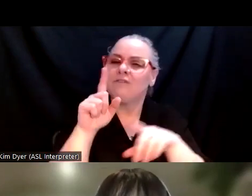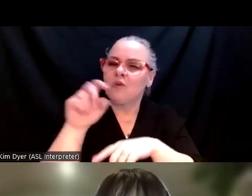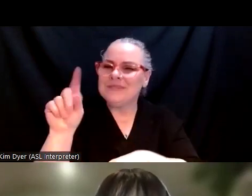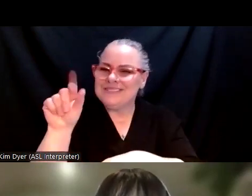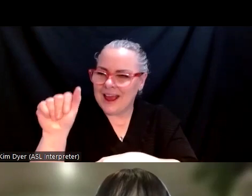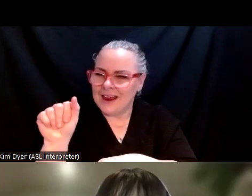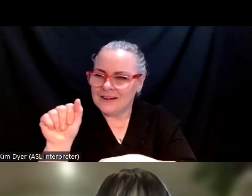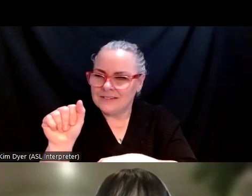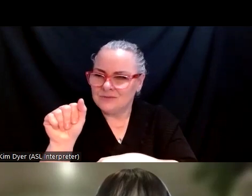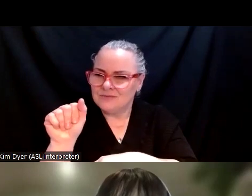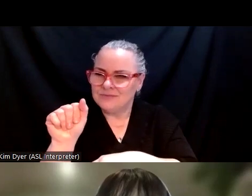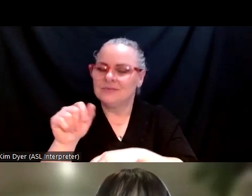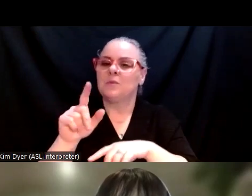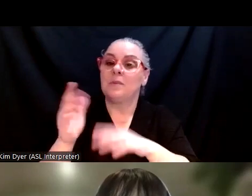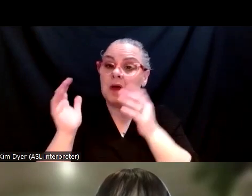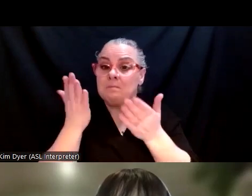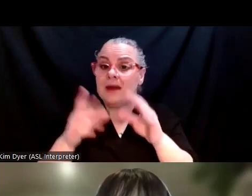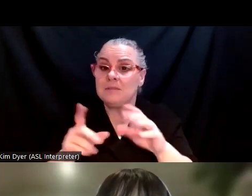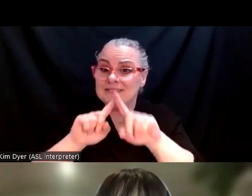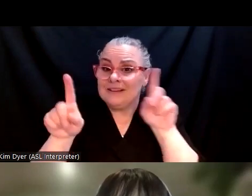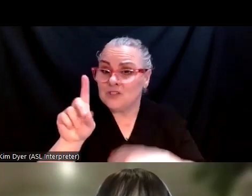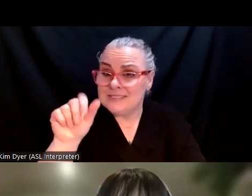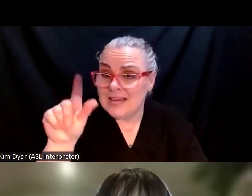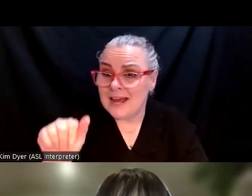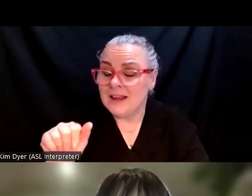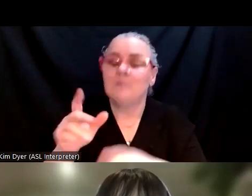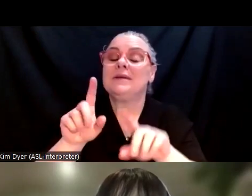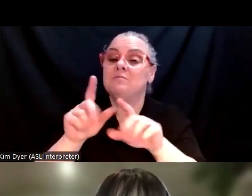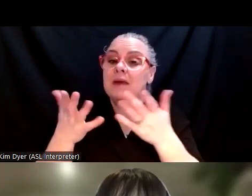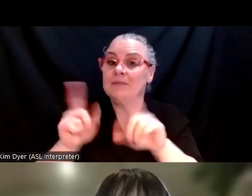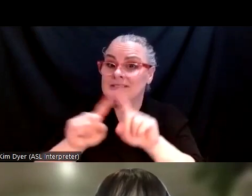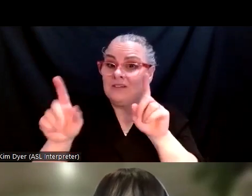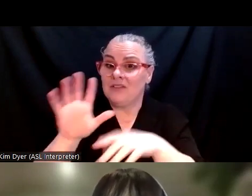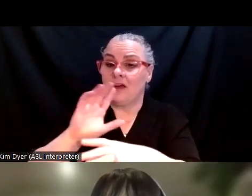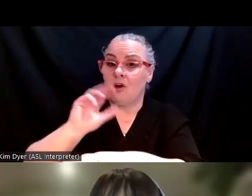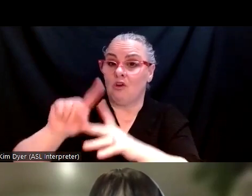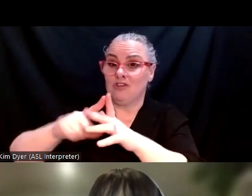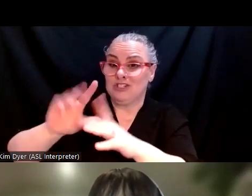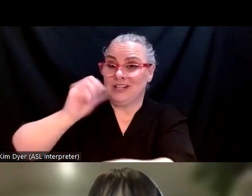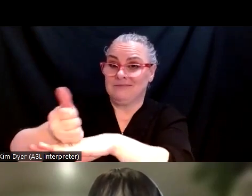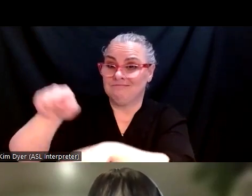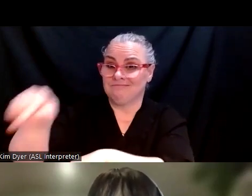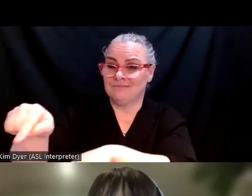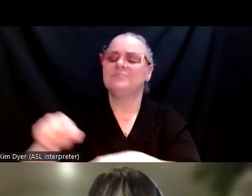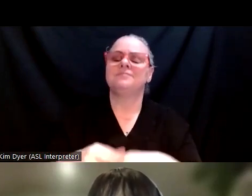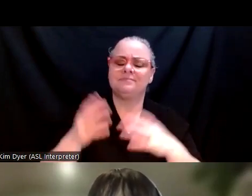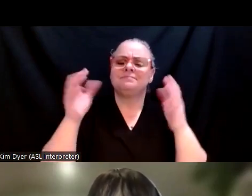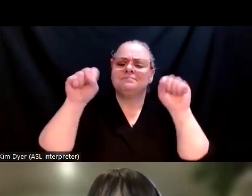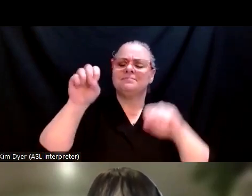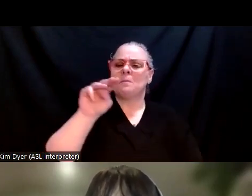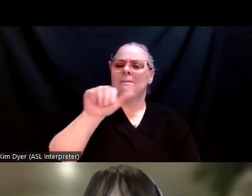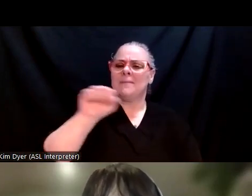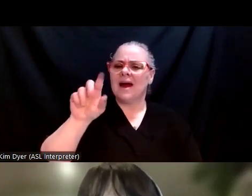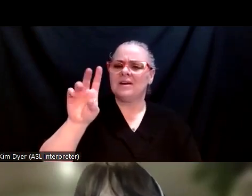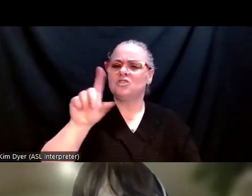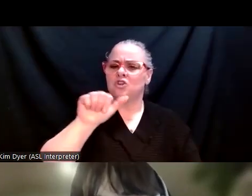the areas you're looking at. So transitory hotspots, so to speak. Yeah. Why don't I talk about MassDOT? And